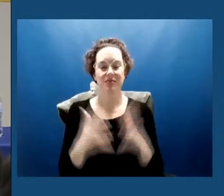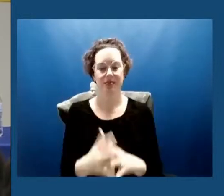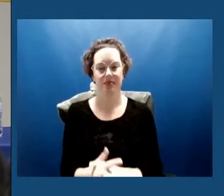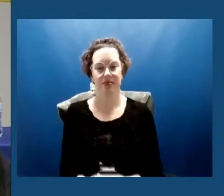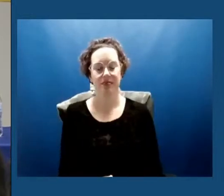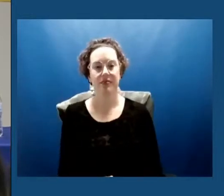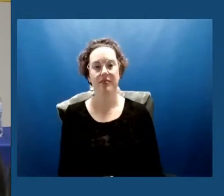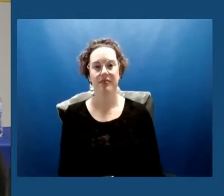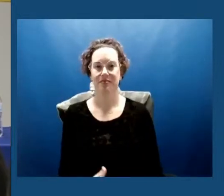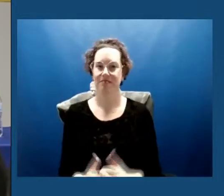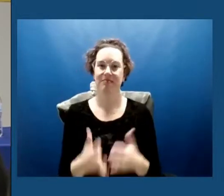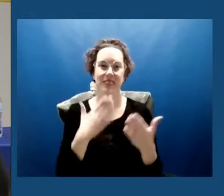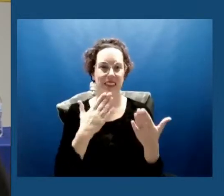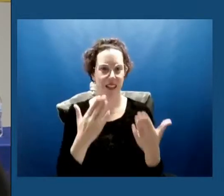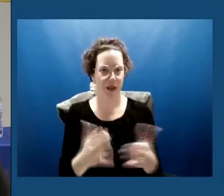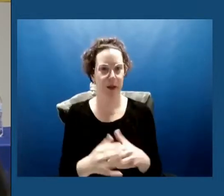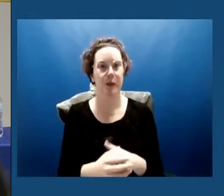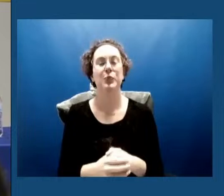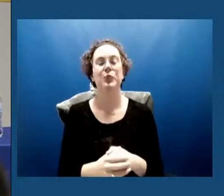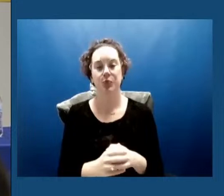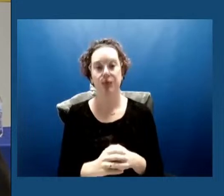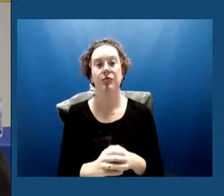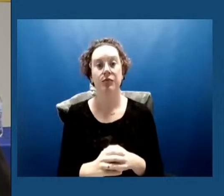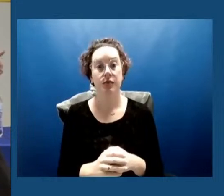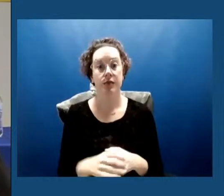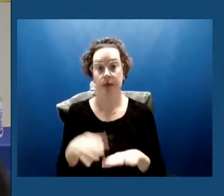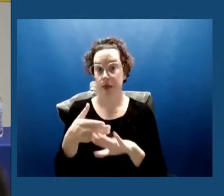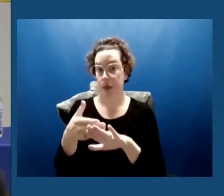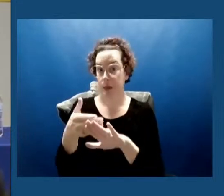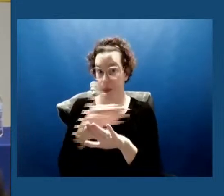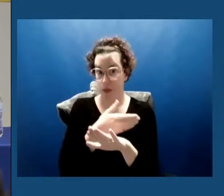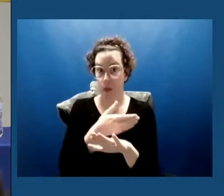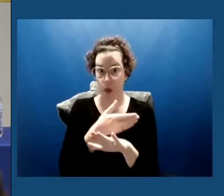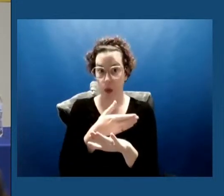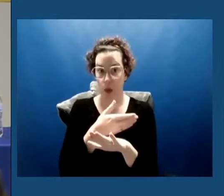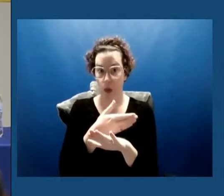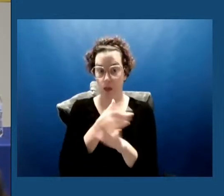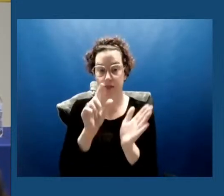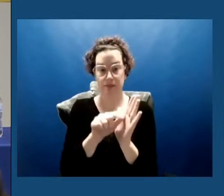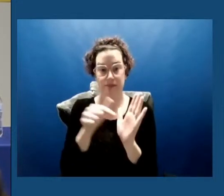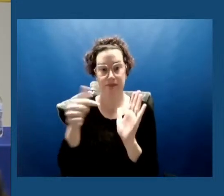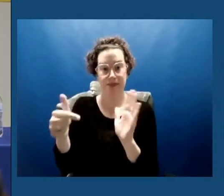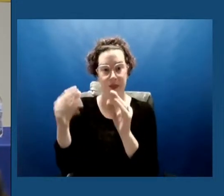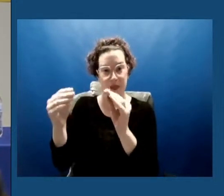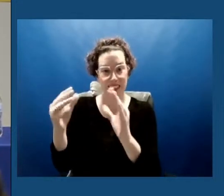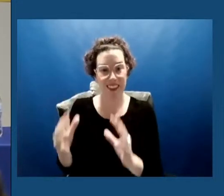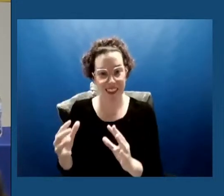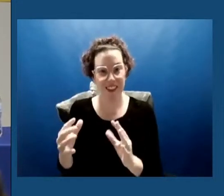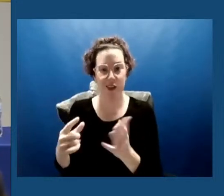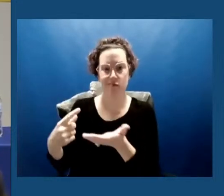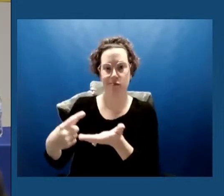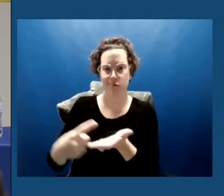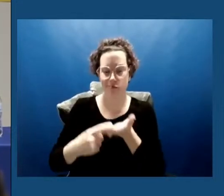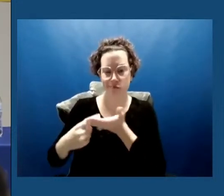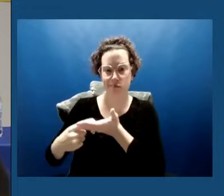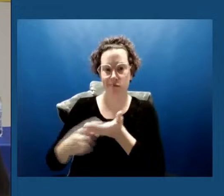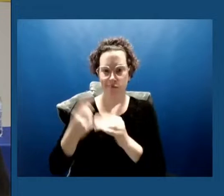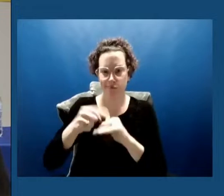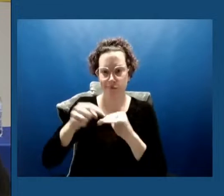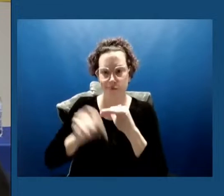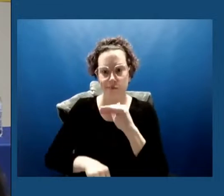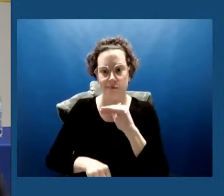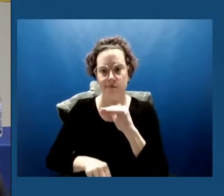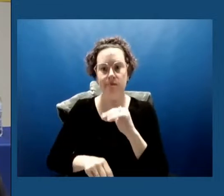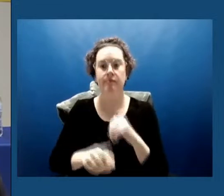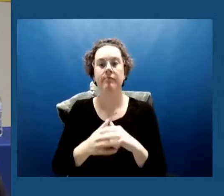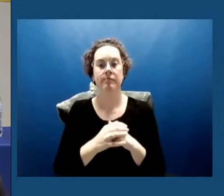Thank you. Before we turn it over to the teachers and have this discussion, I